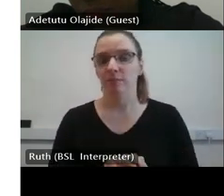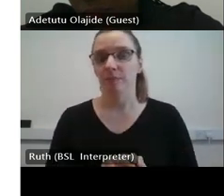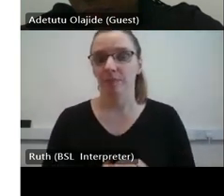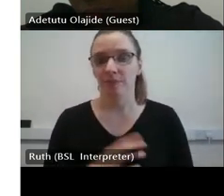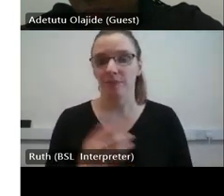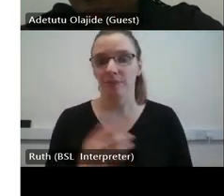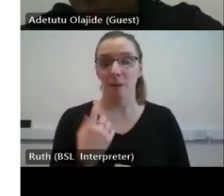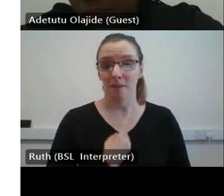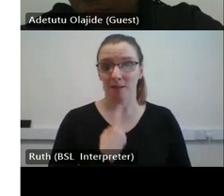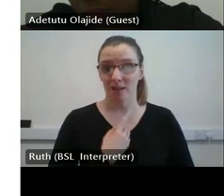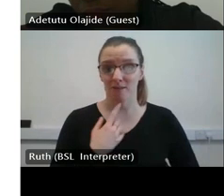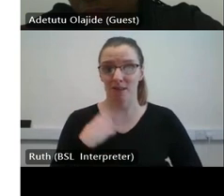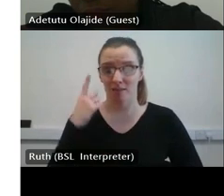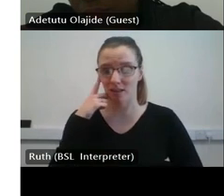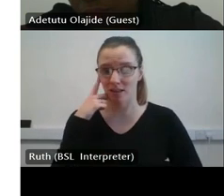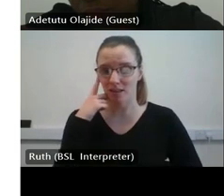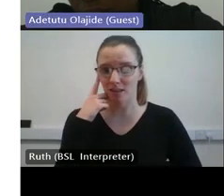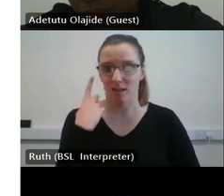think